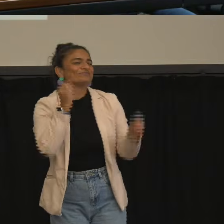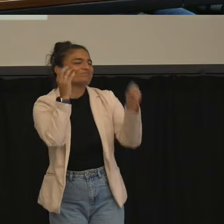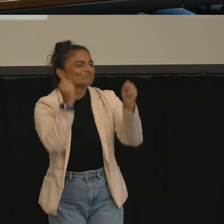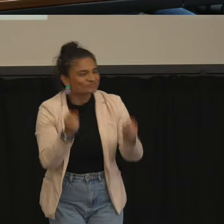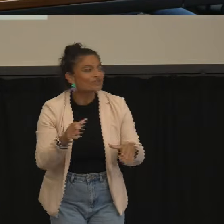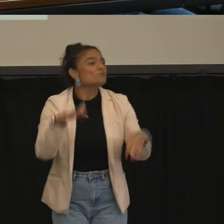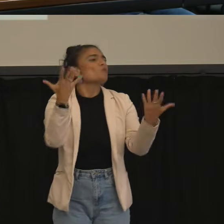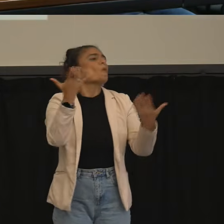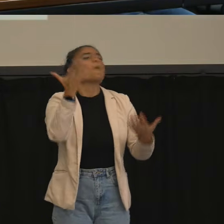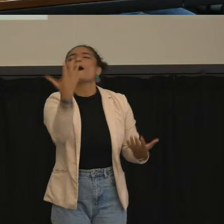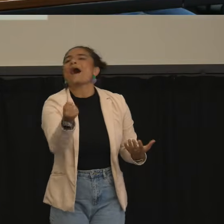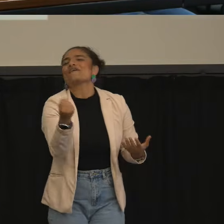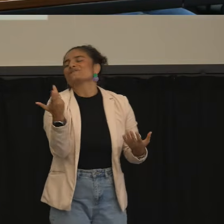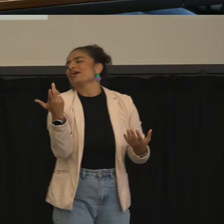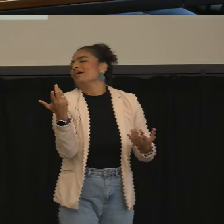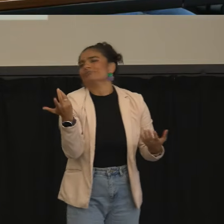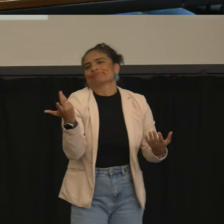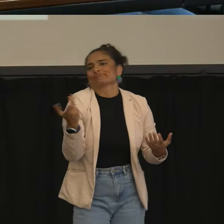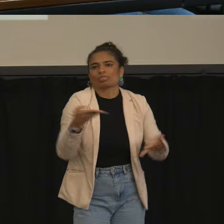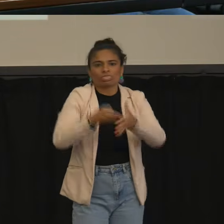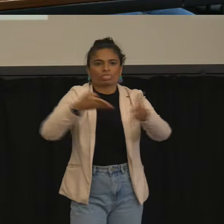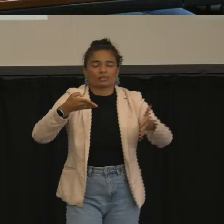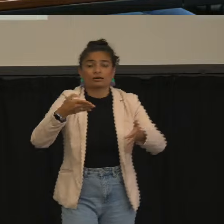We've already answered this.